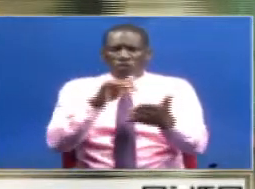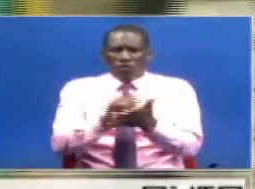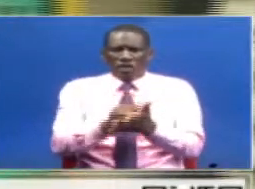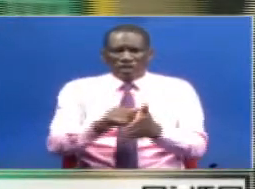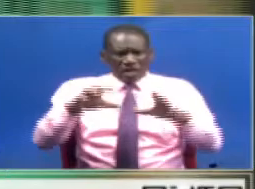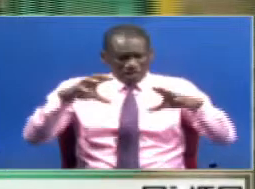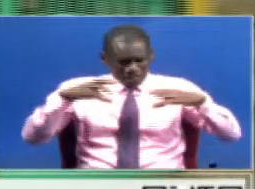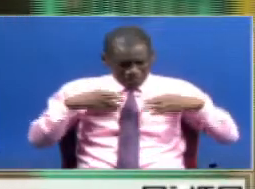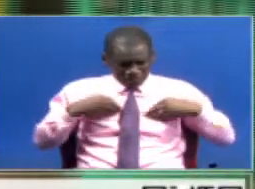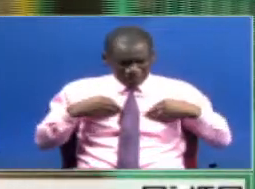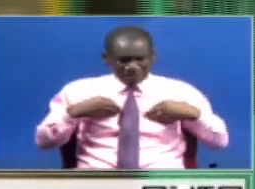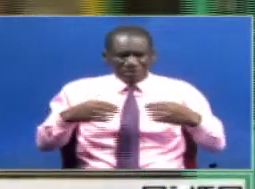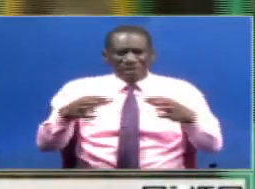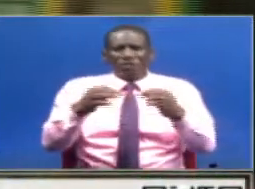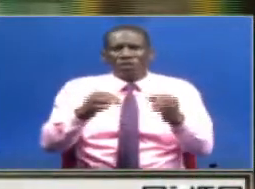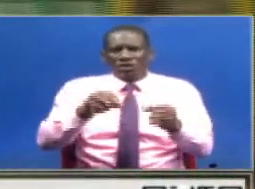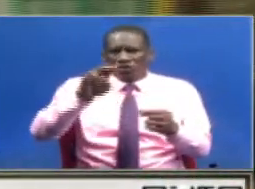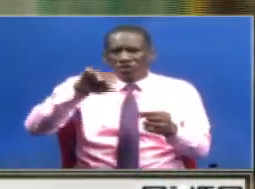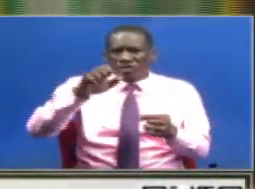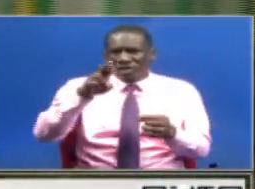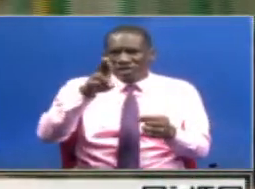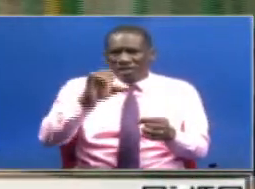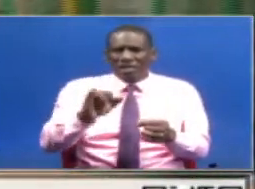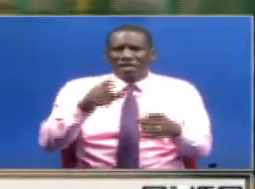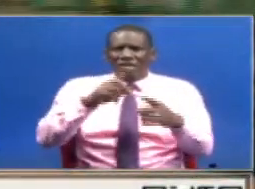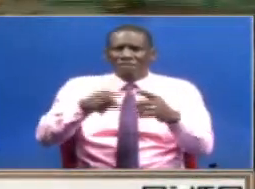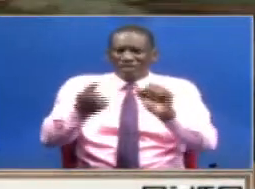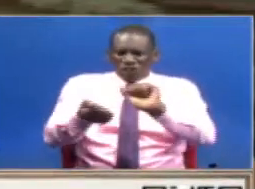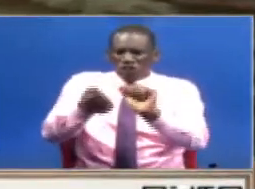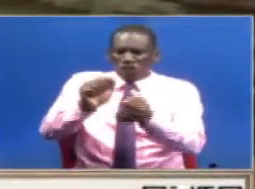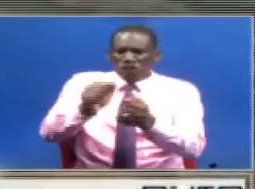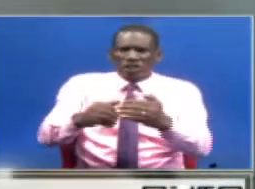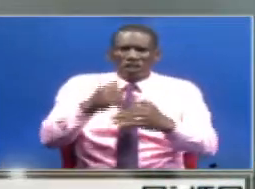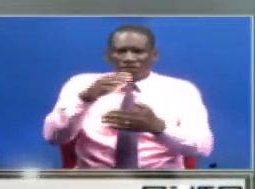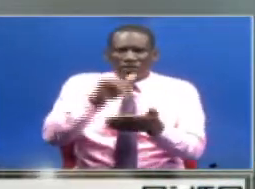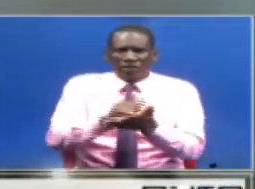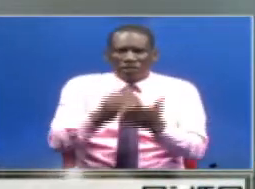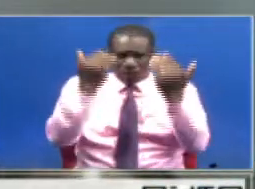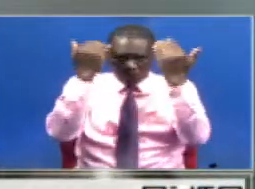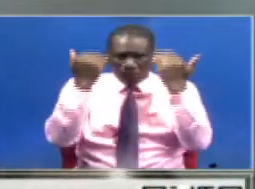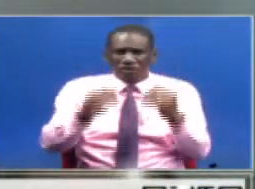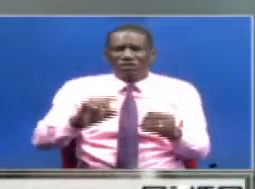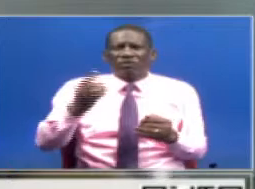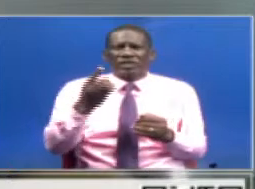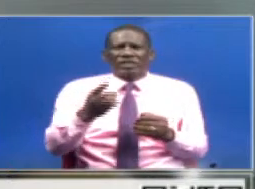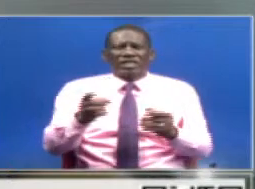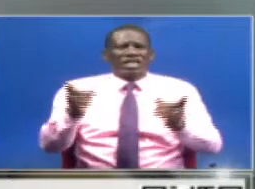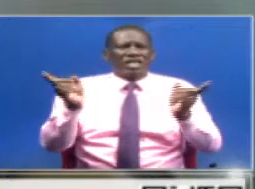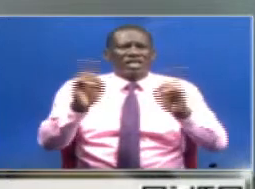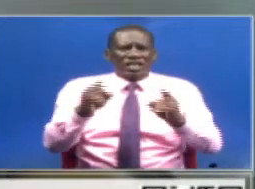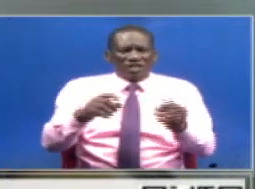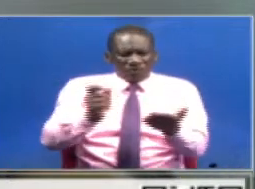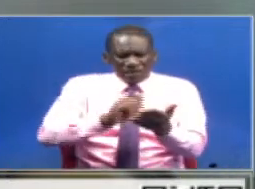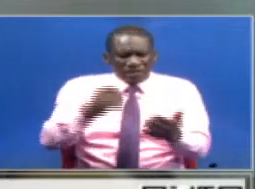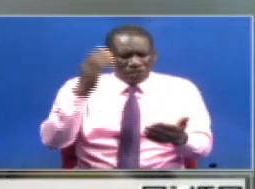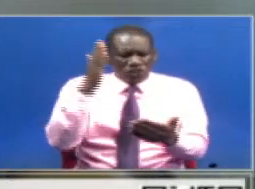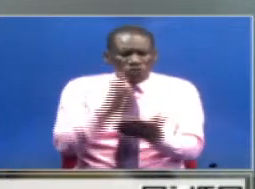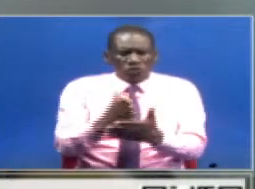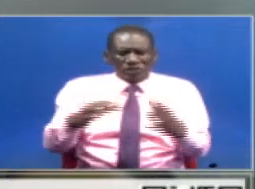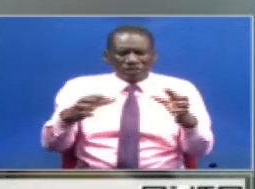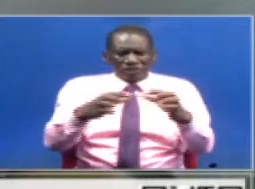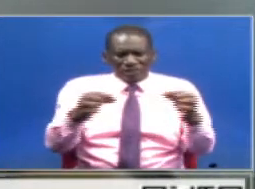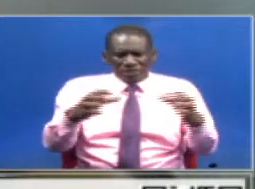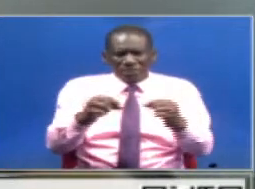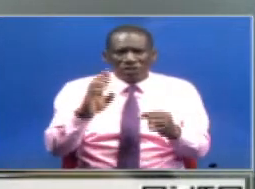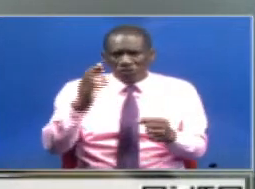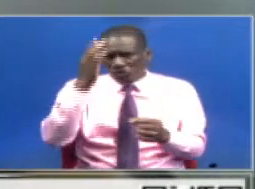alikubali kauli ya Njeri, lakini hilo lilibadilika mahakamani. At first, she did not record a true statement